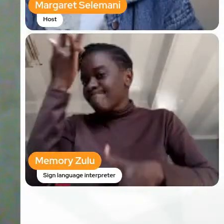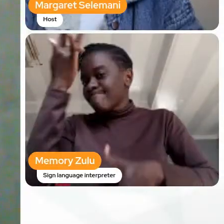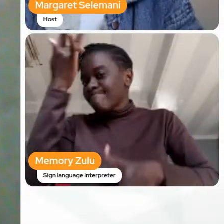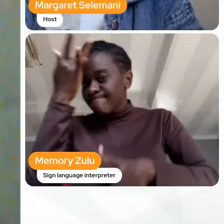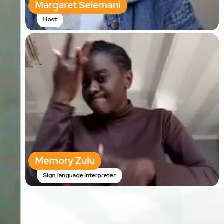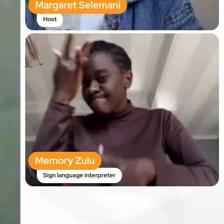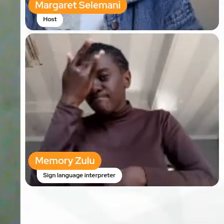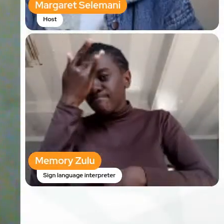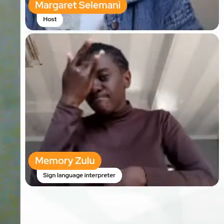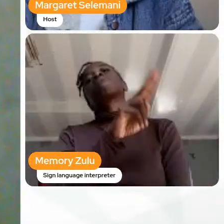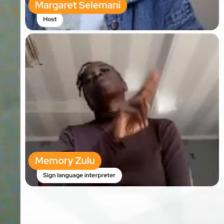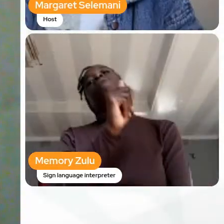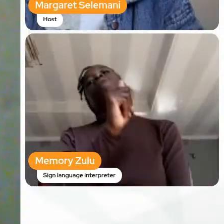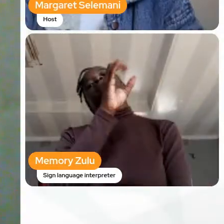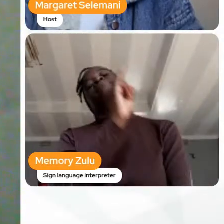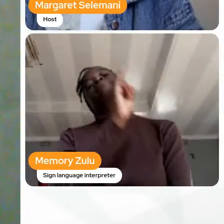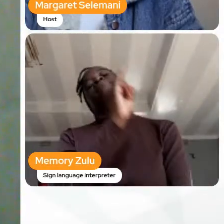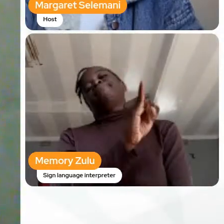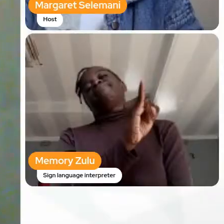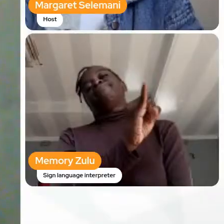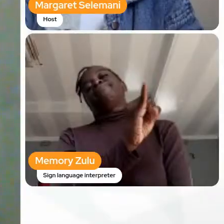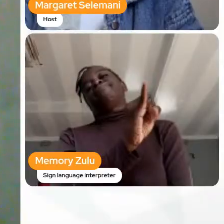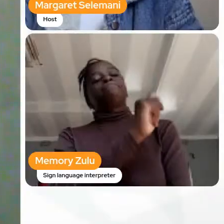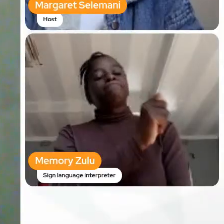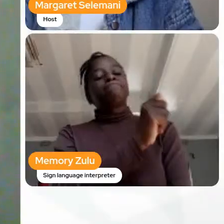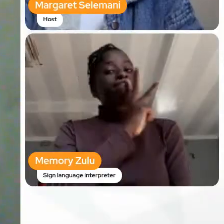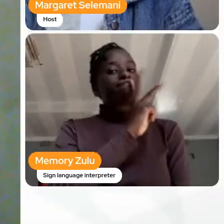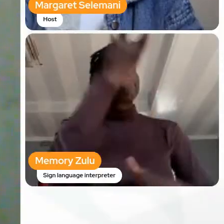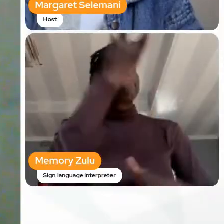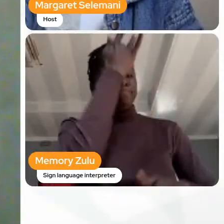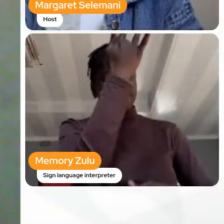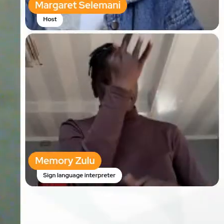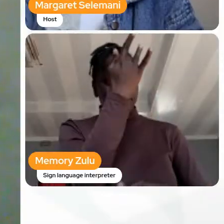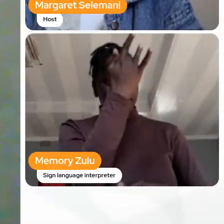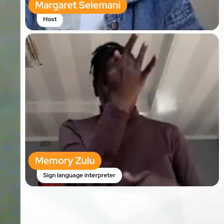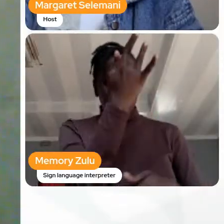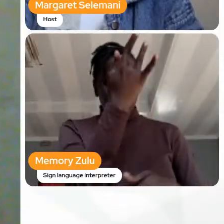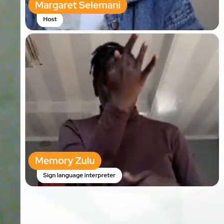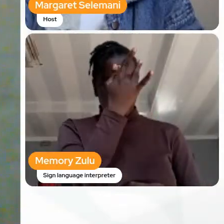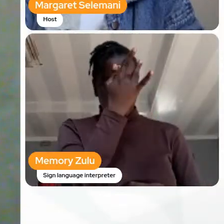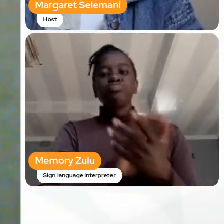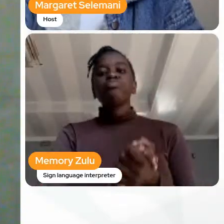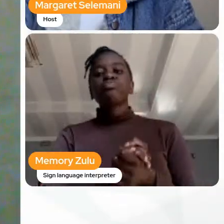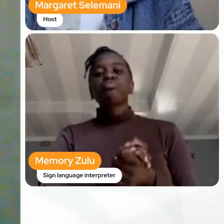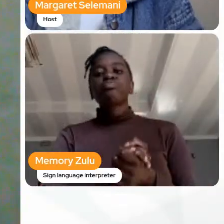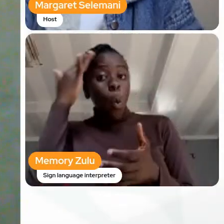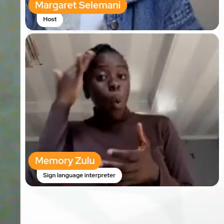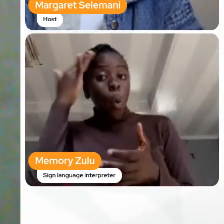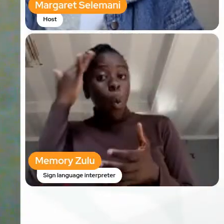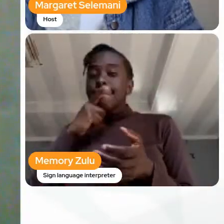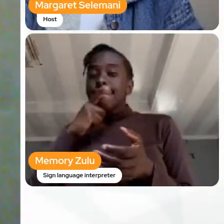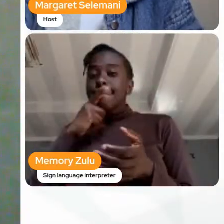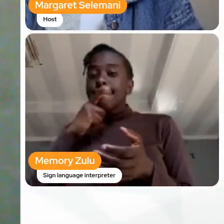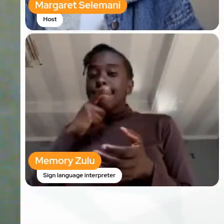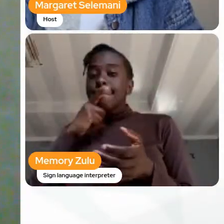also certain attributes to having urinary tract infections.